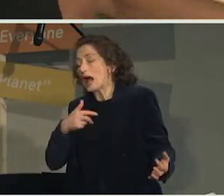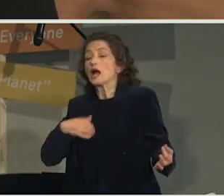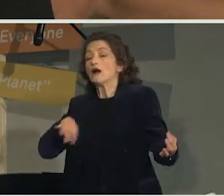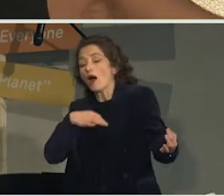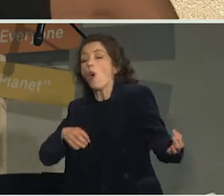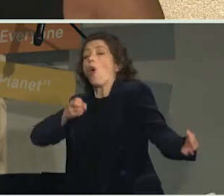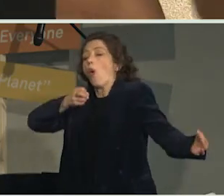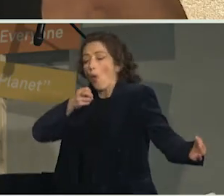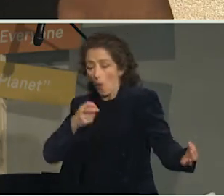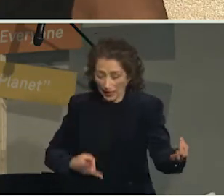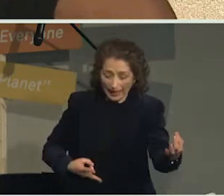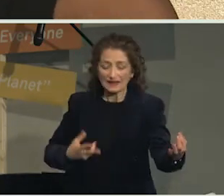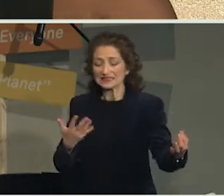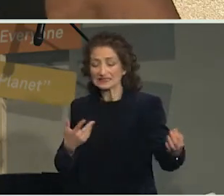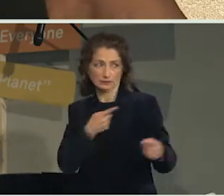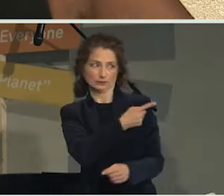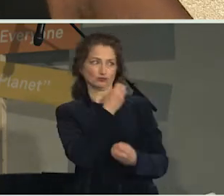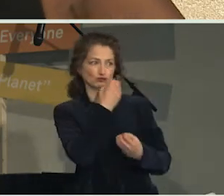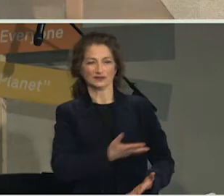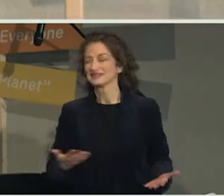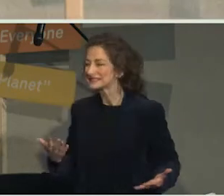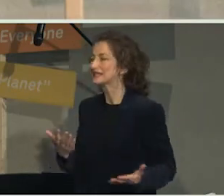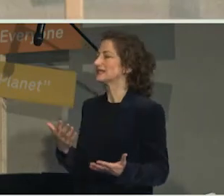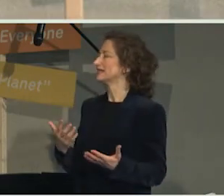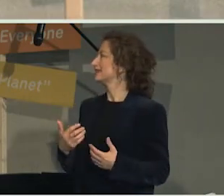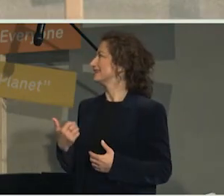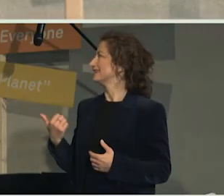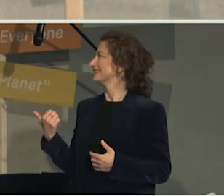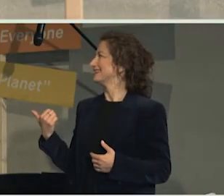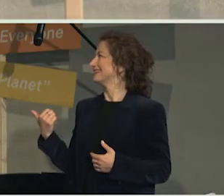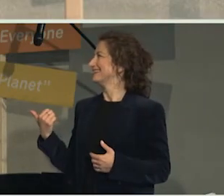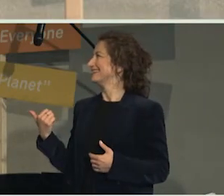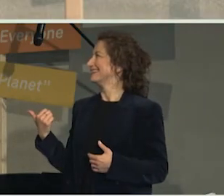violin, and they did it well, that look that you get when you're getting it, like,